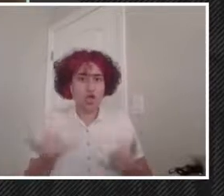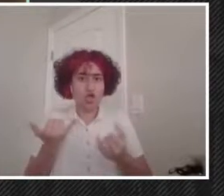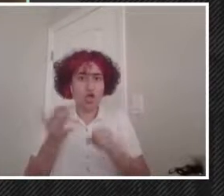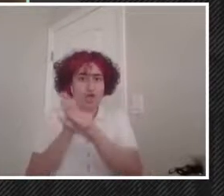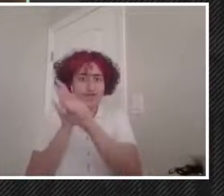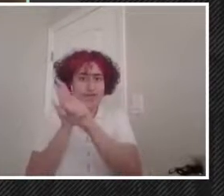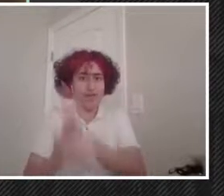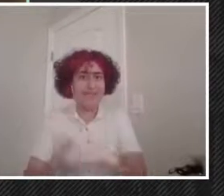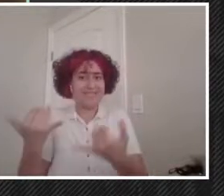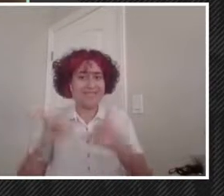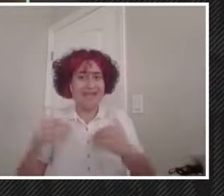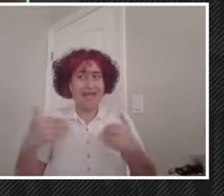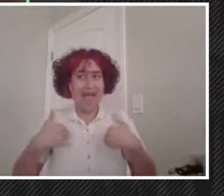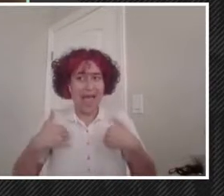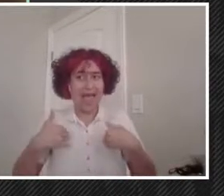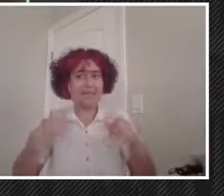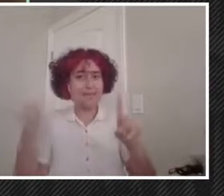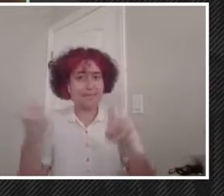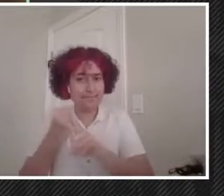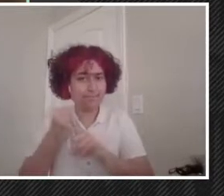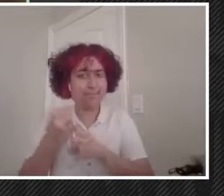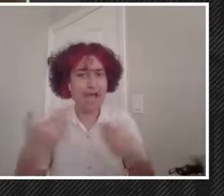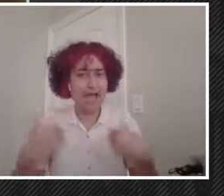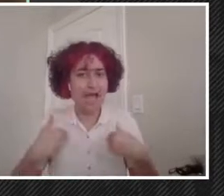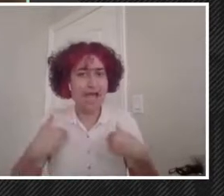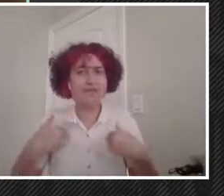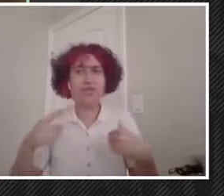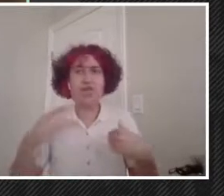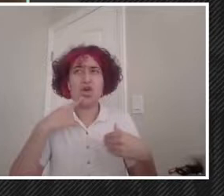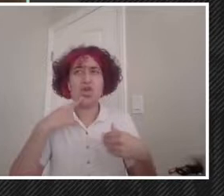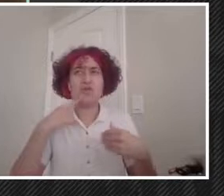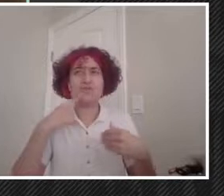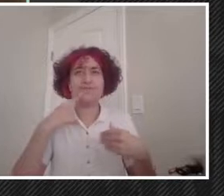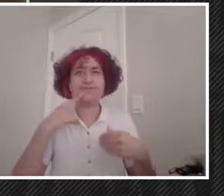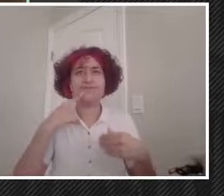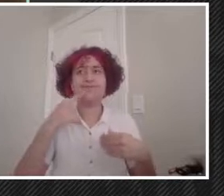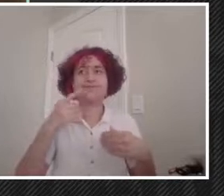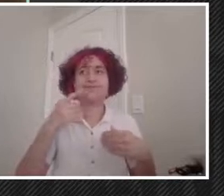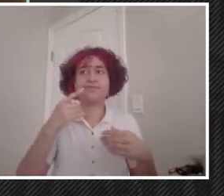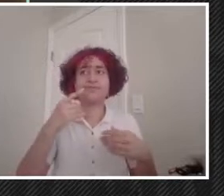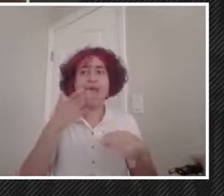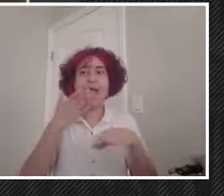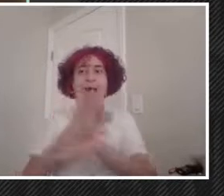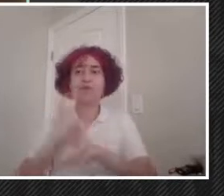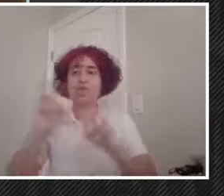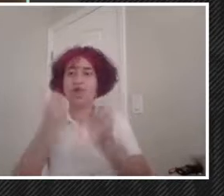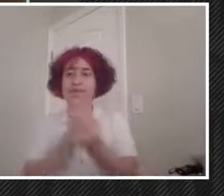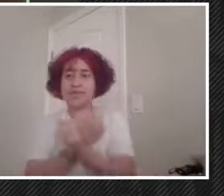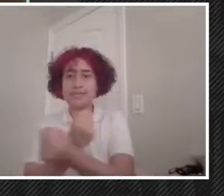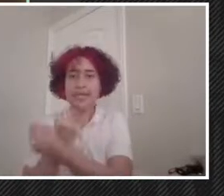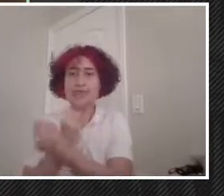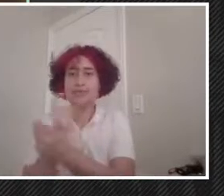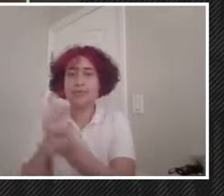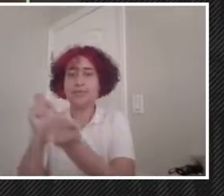know, the chattel slavery period, there was a brief Reconstruction era, and